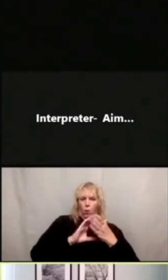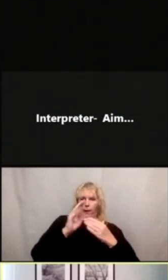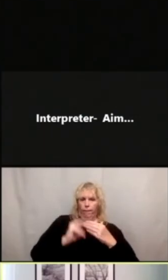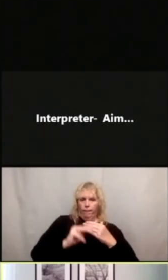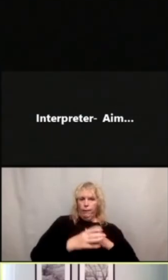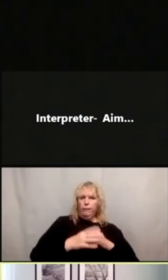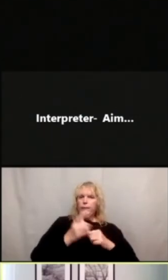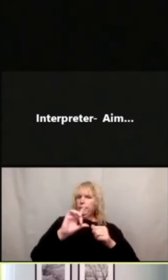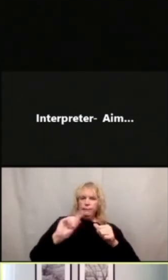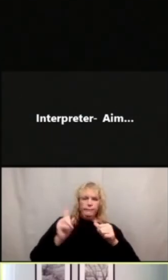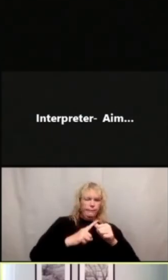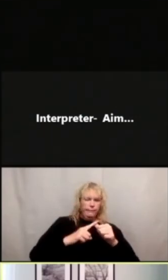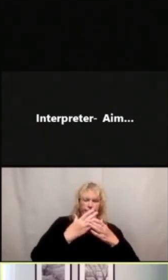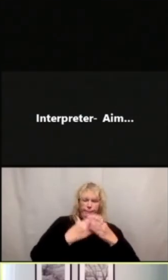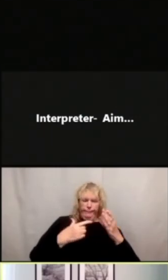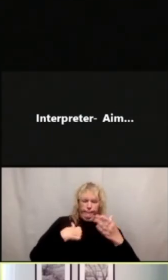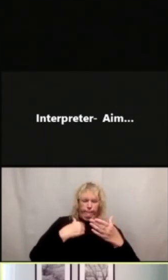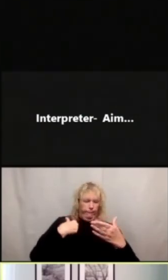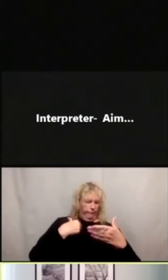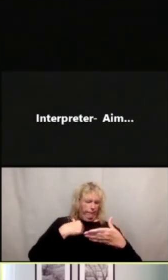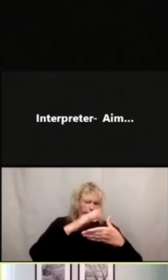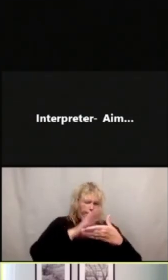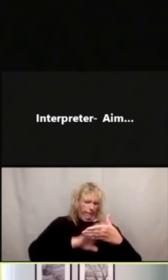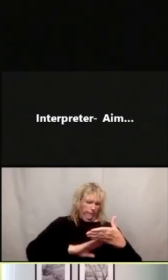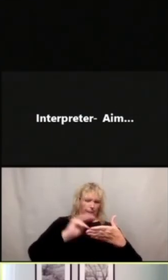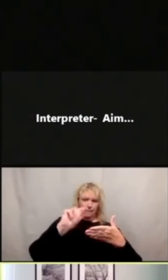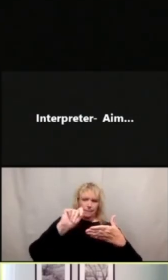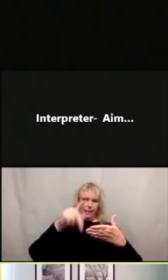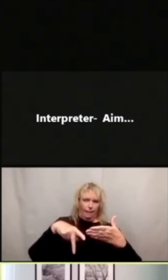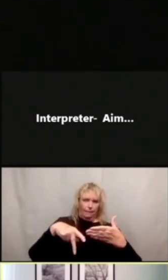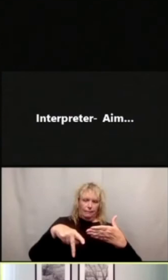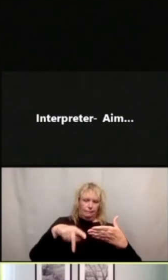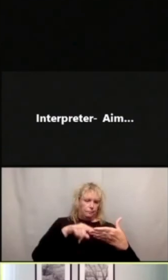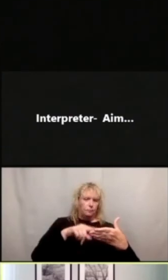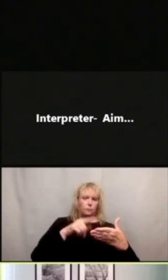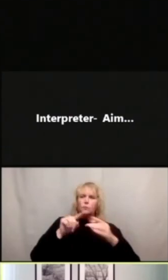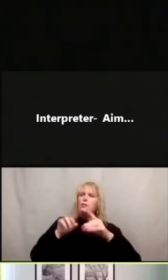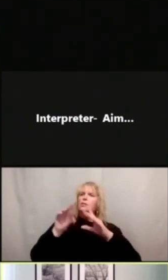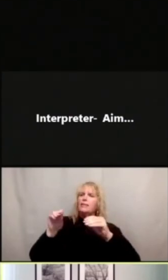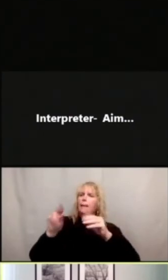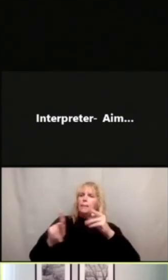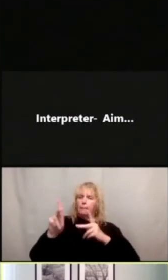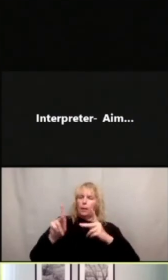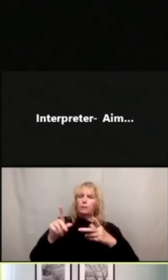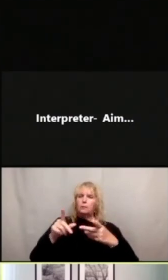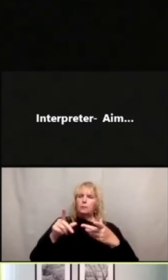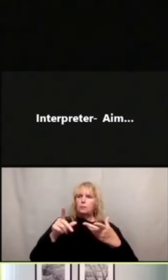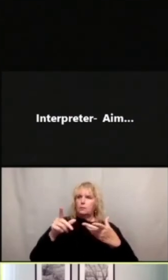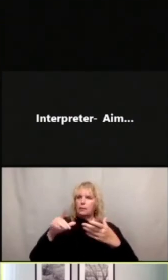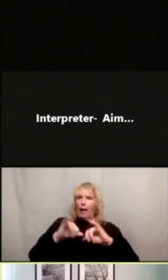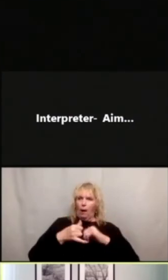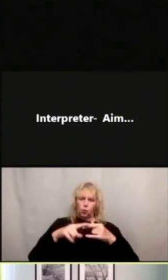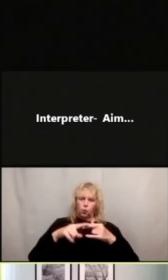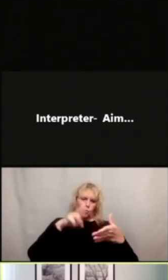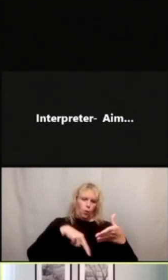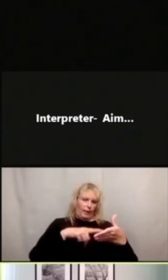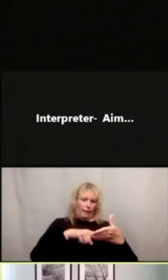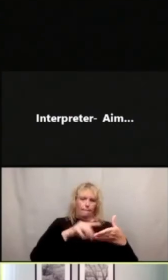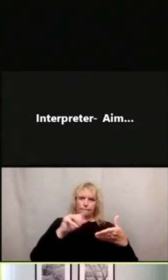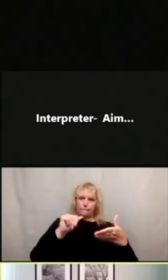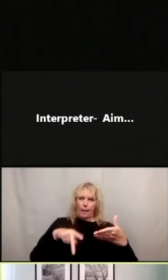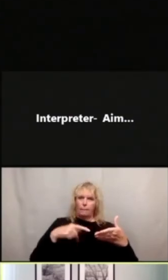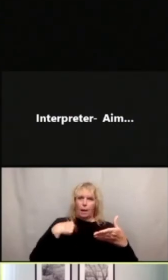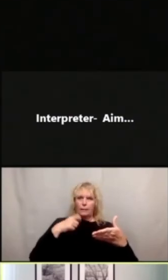map. Just trying to teach people how to read a map in order to be able to find what they need within a large,